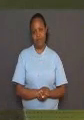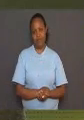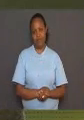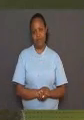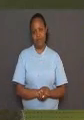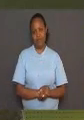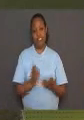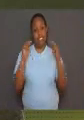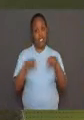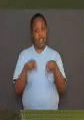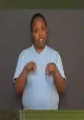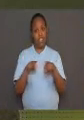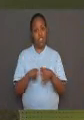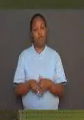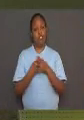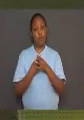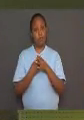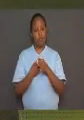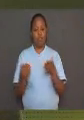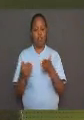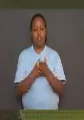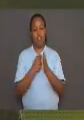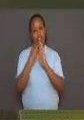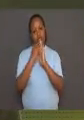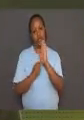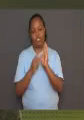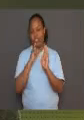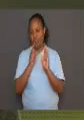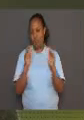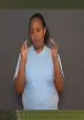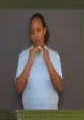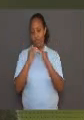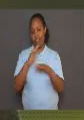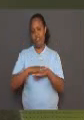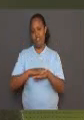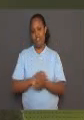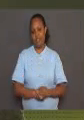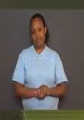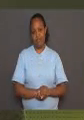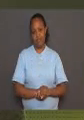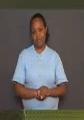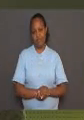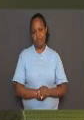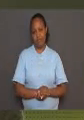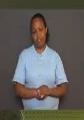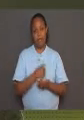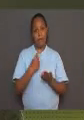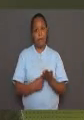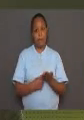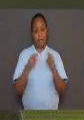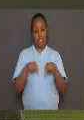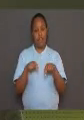Today, we are beginning a new unit on equality. In this